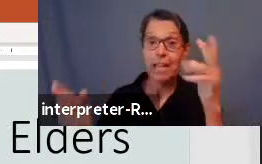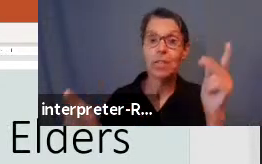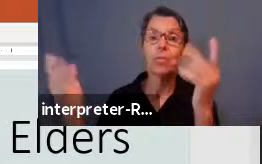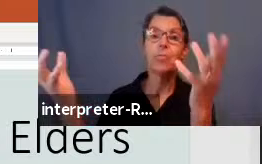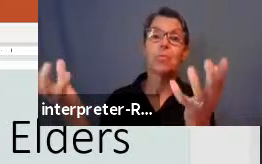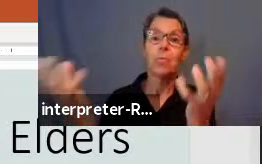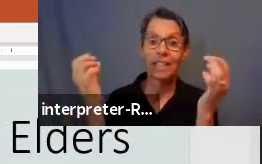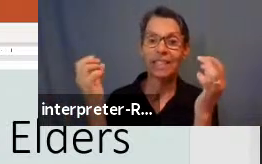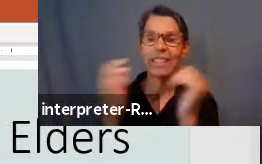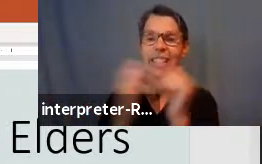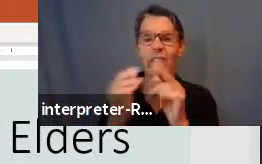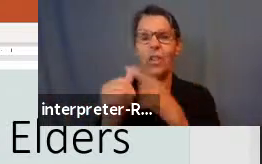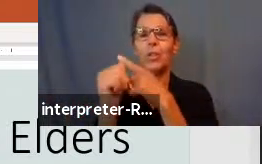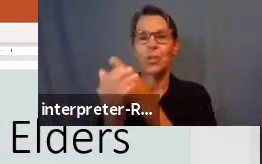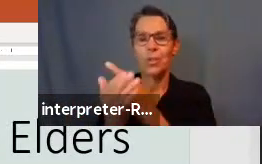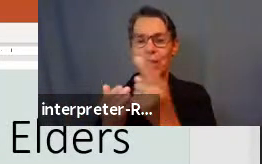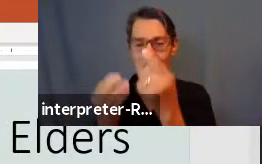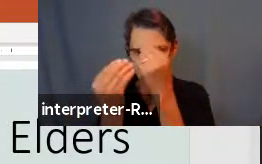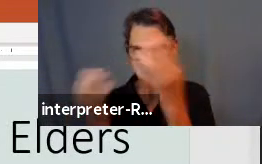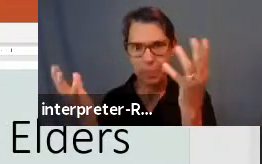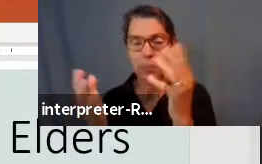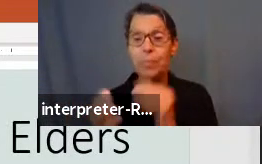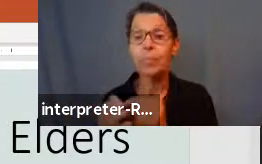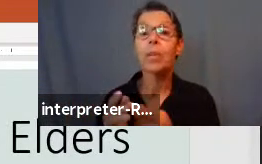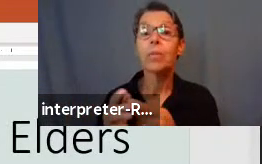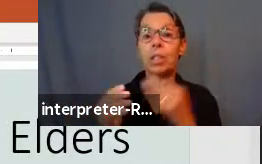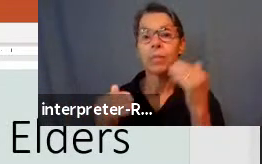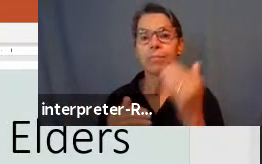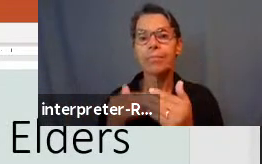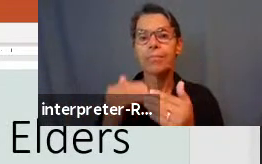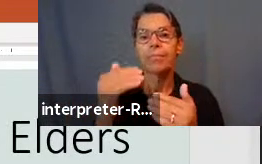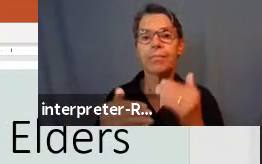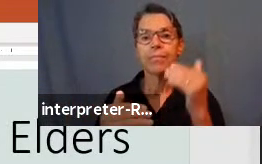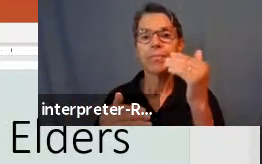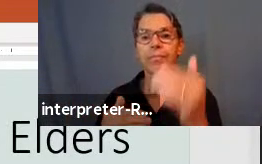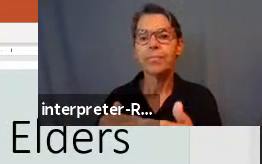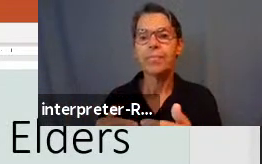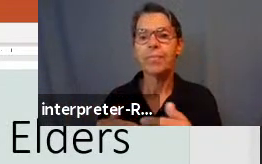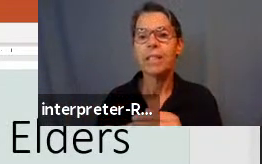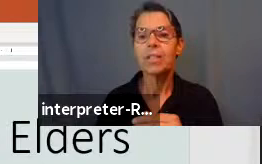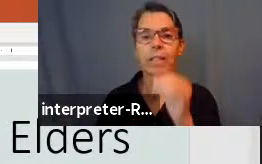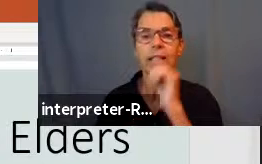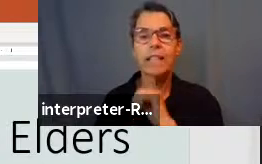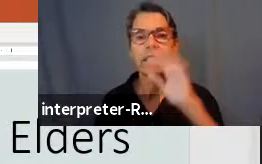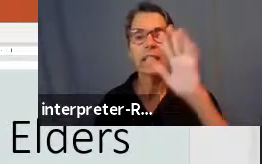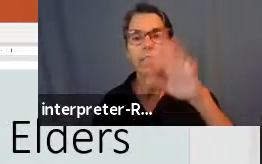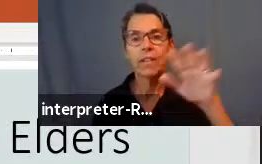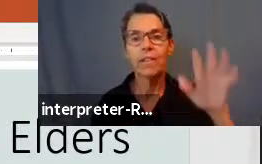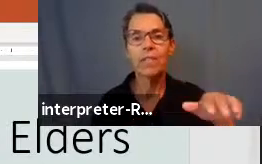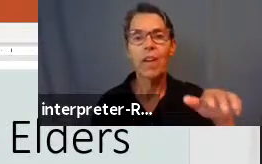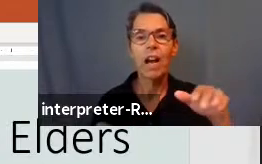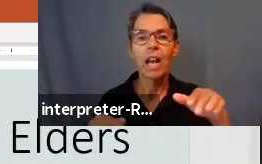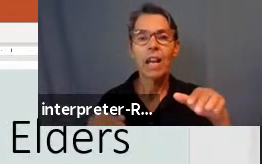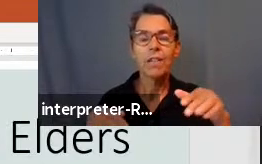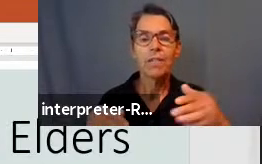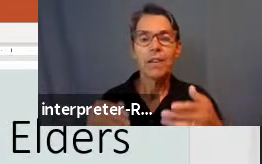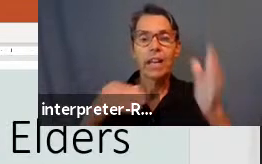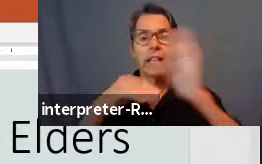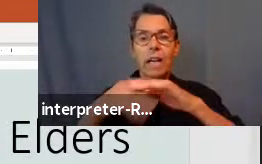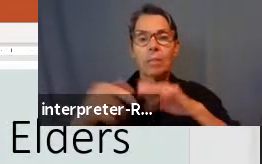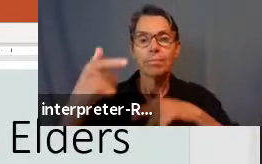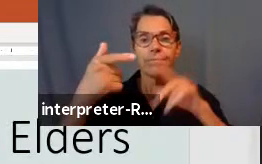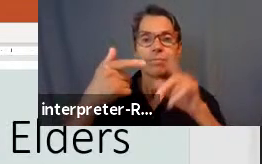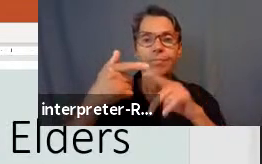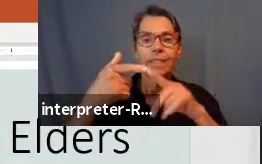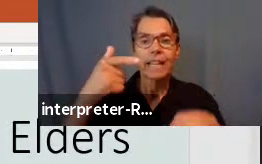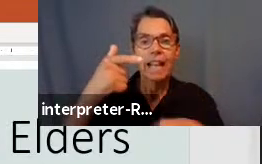actually interested. And then we started rolling it out. We increased that to ages 40 and up, and then started opening it